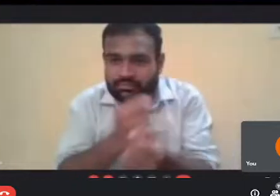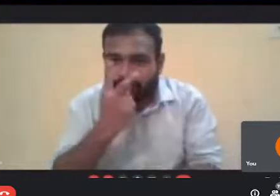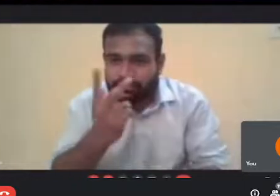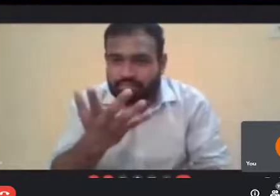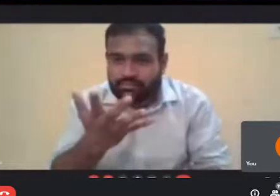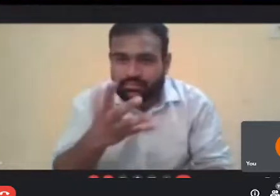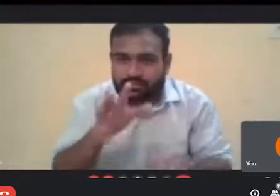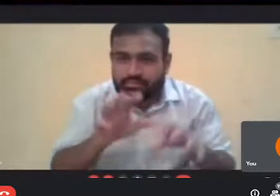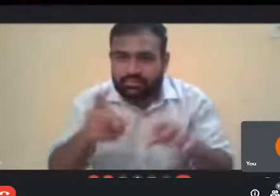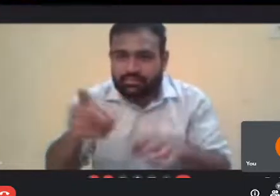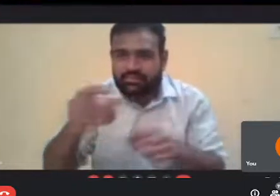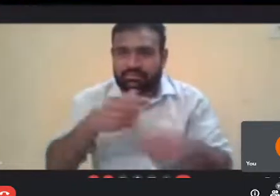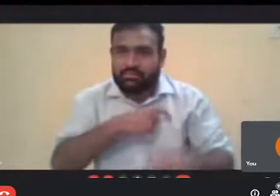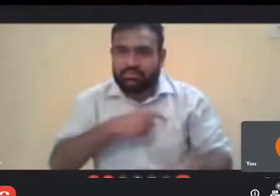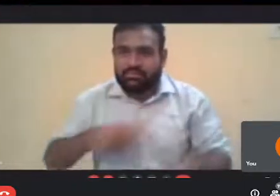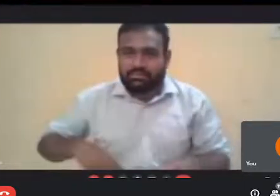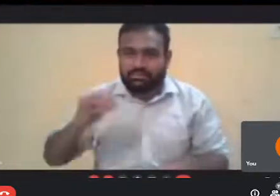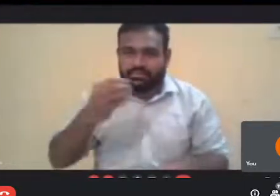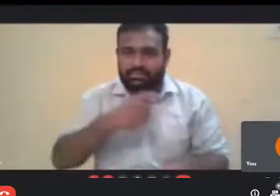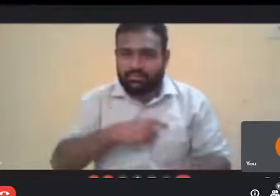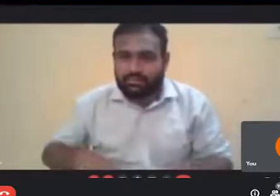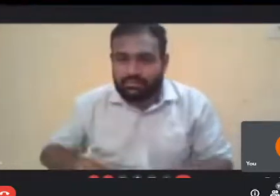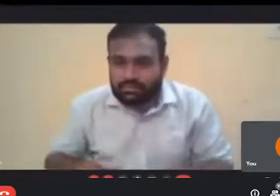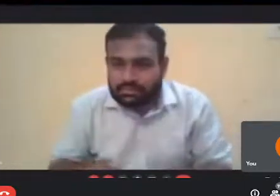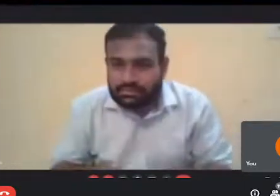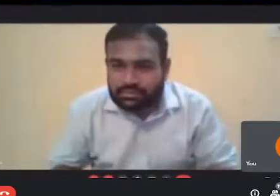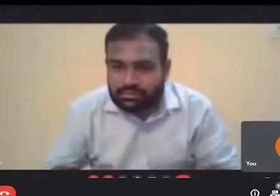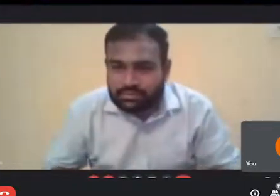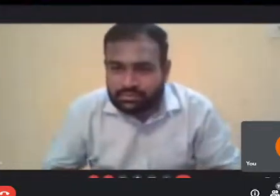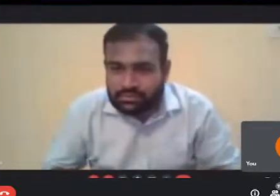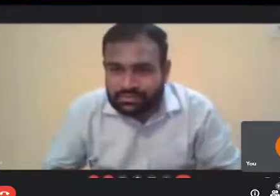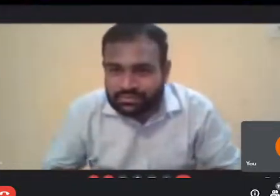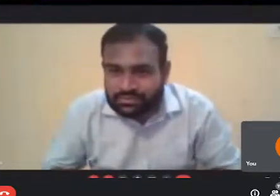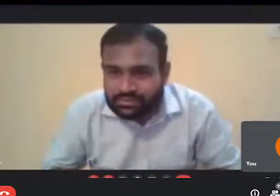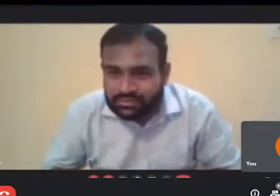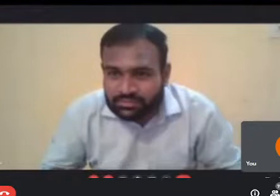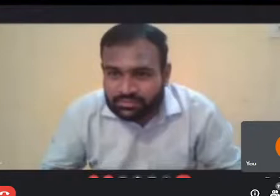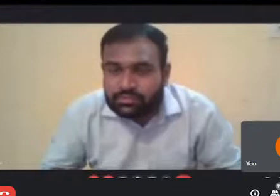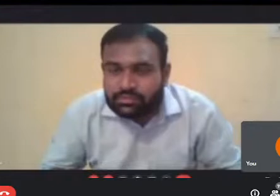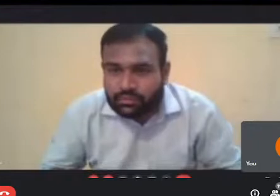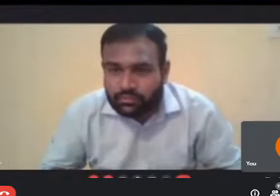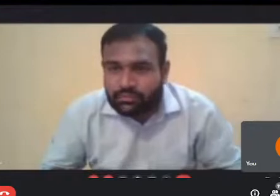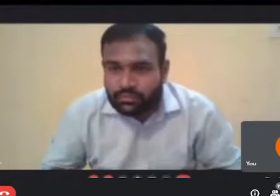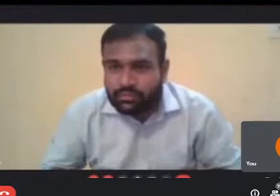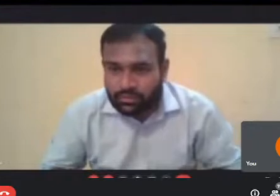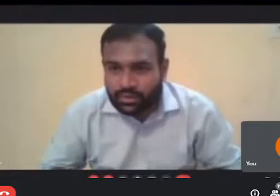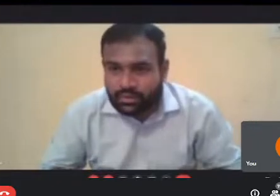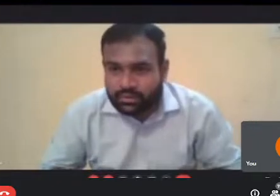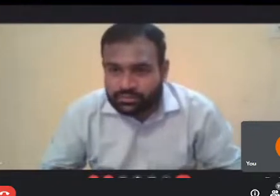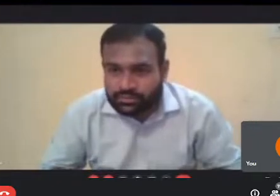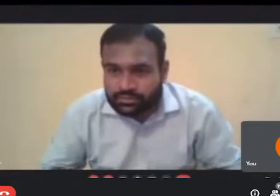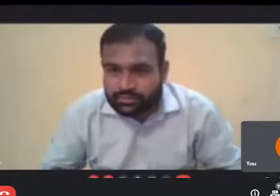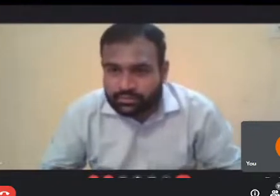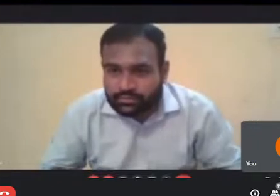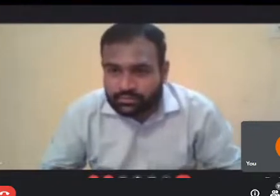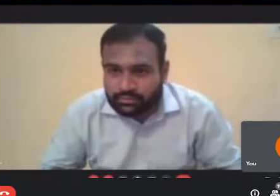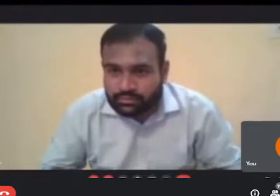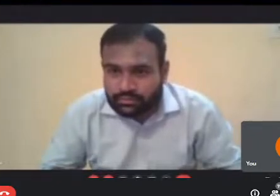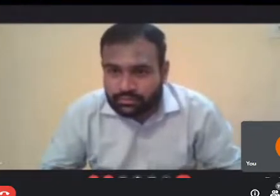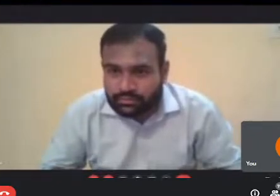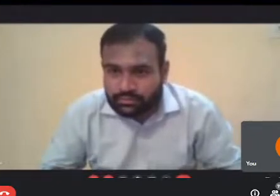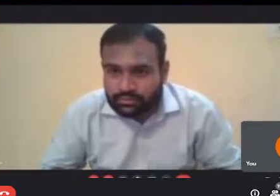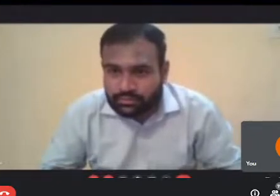rate of cochlear implants is very, very high now. So this is now a big focus. And